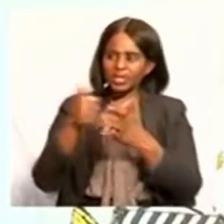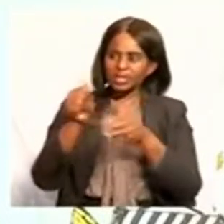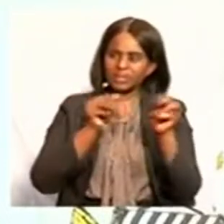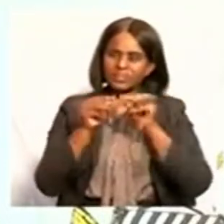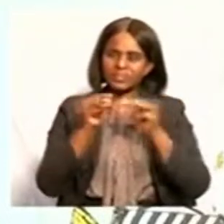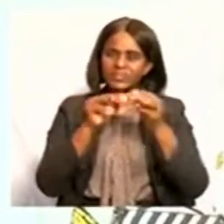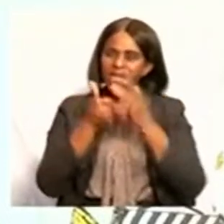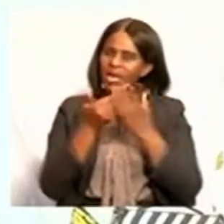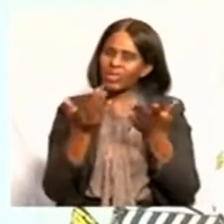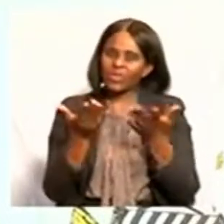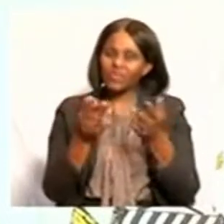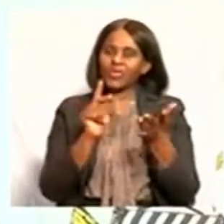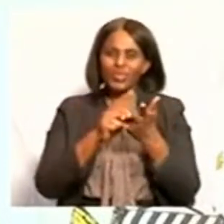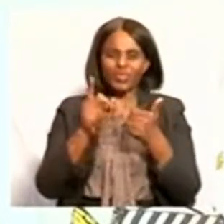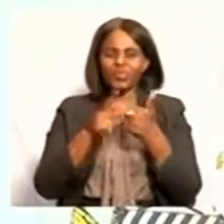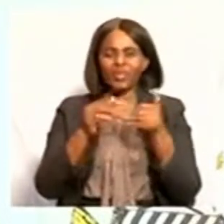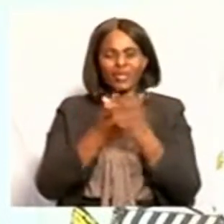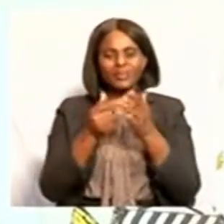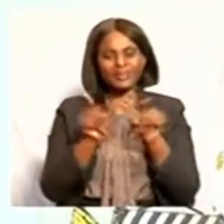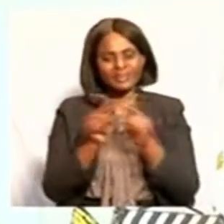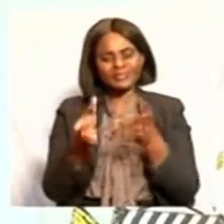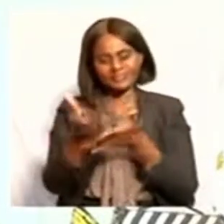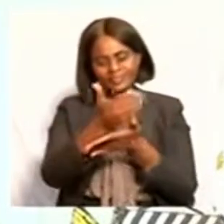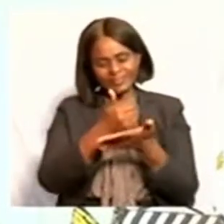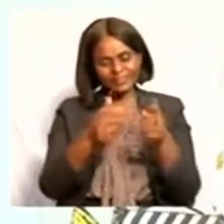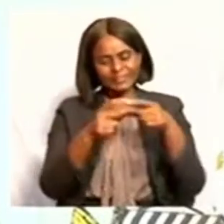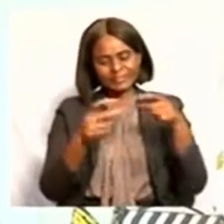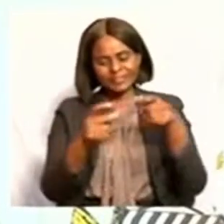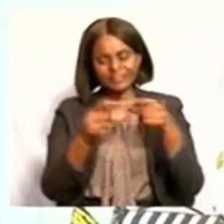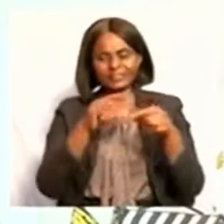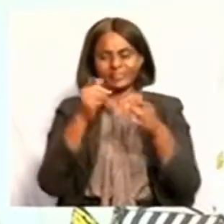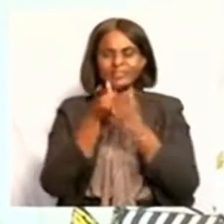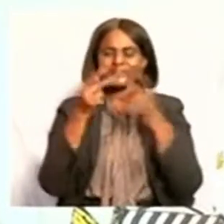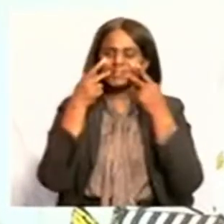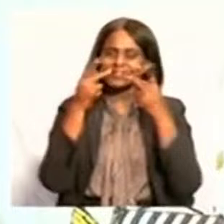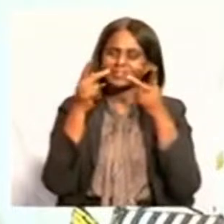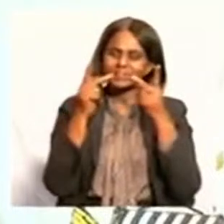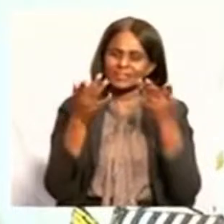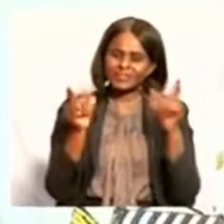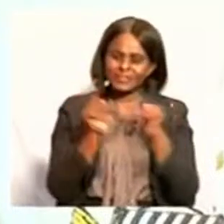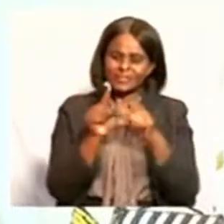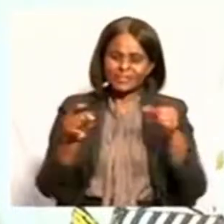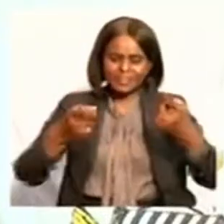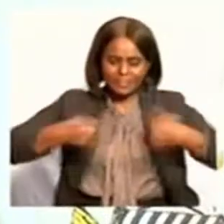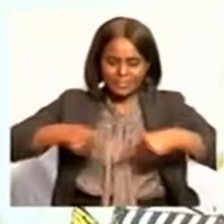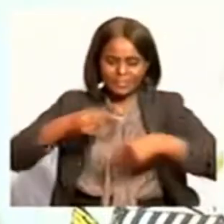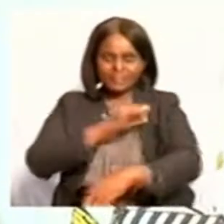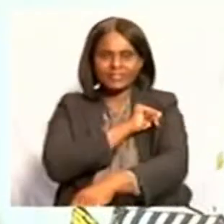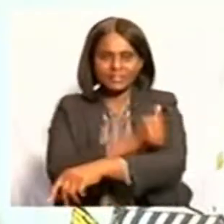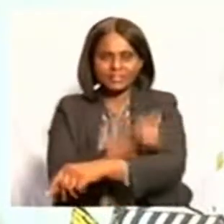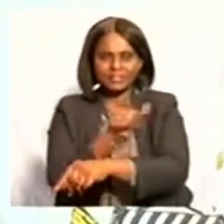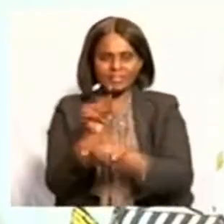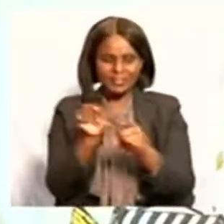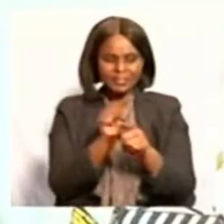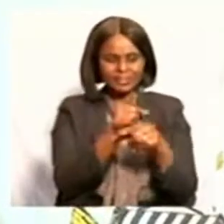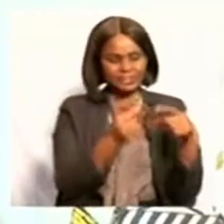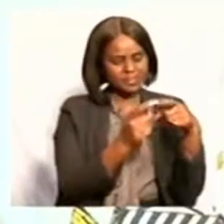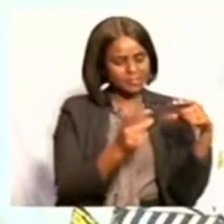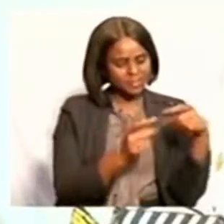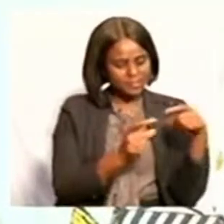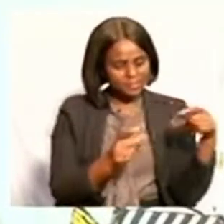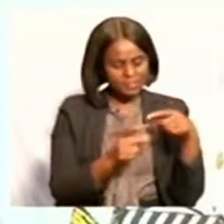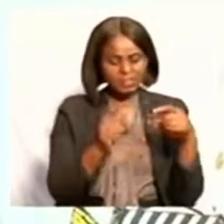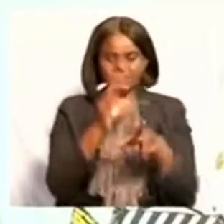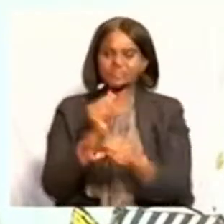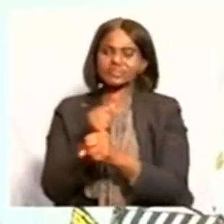do you undertake such programs? You're gathering receipts from all parts of the republic, local authorities, these receipts that we receive,